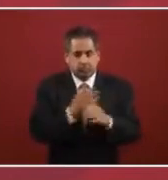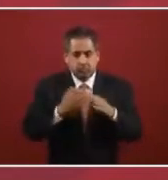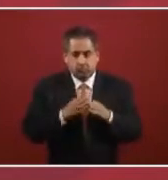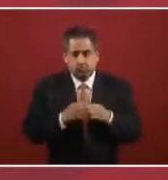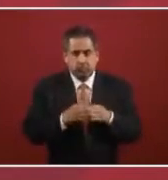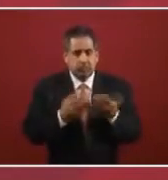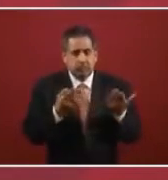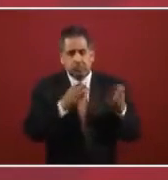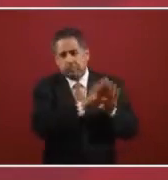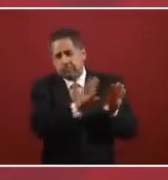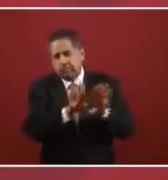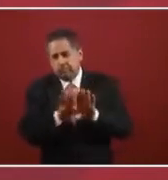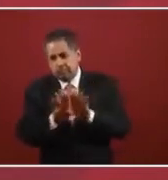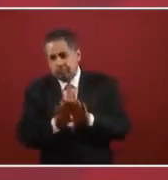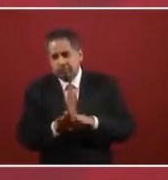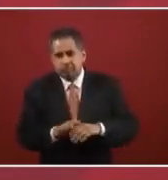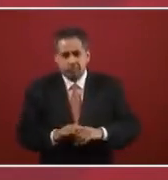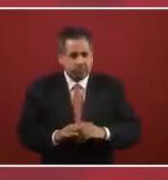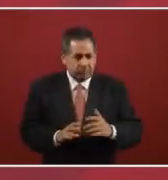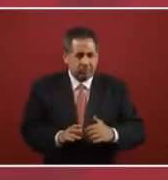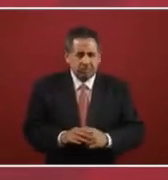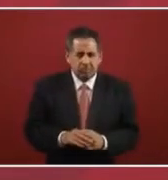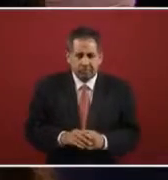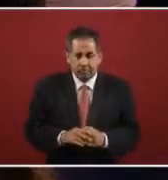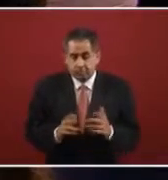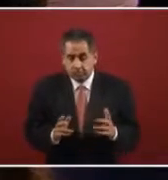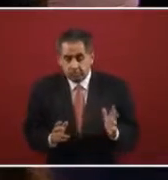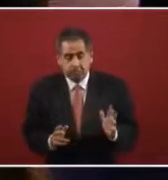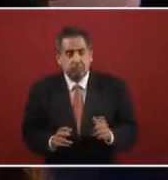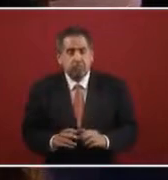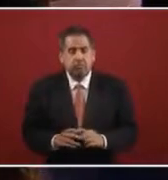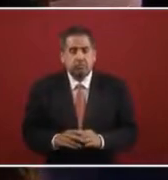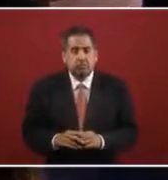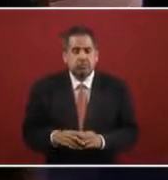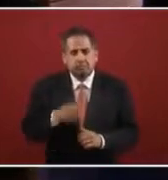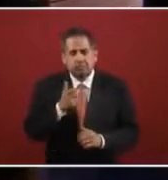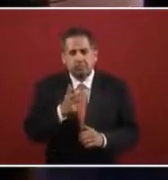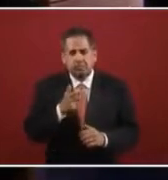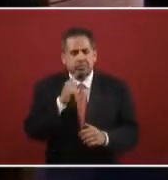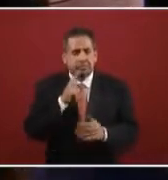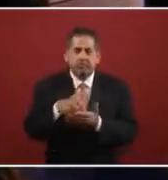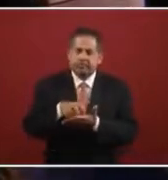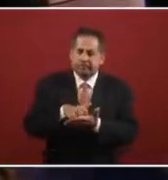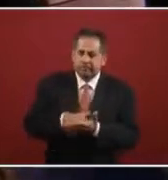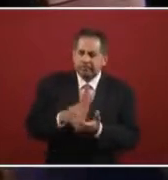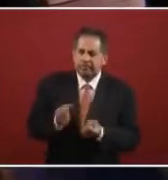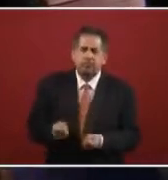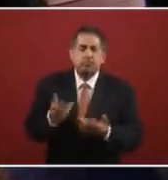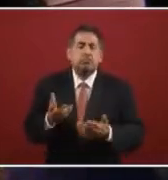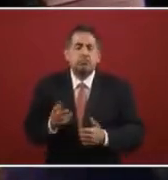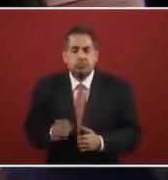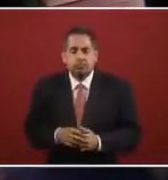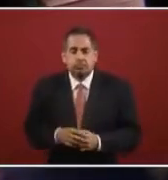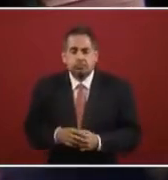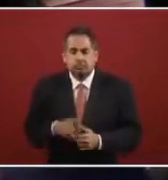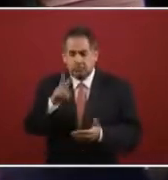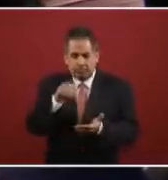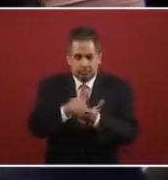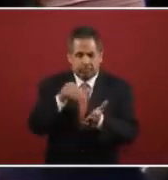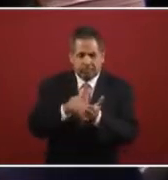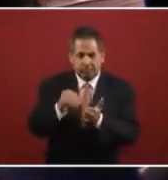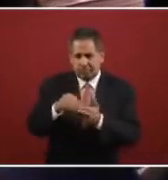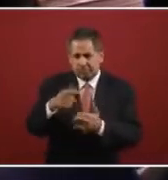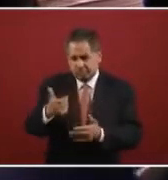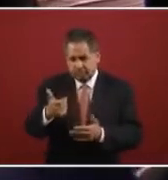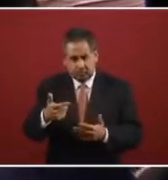cerraron las puertas. where they closed the doors. Bueno, Wow. ¿saben cuánto nos ahorramos? Do you know how much we saved? 2,000 millones de